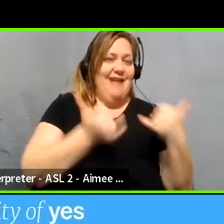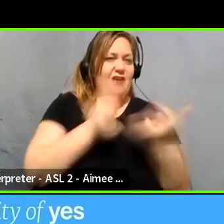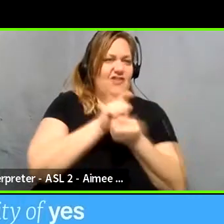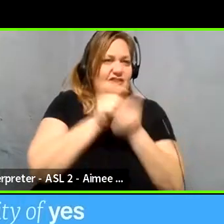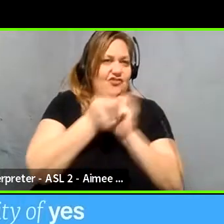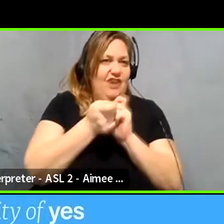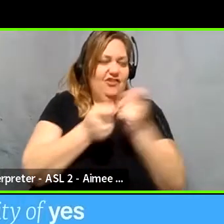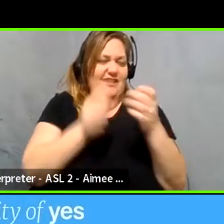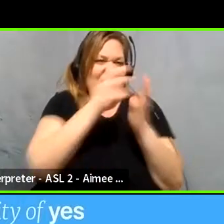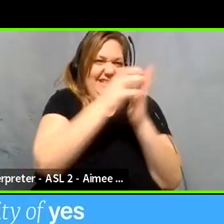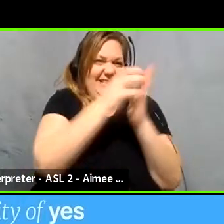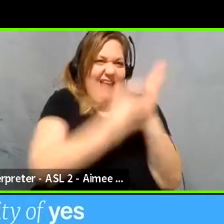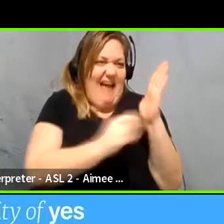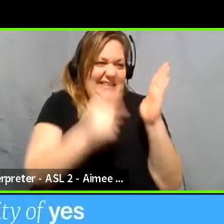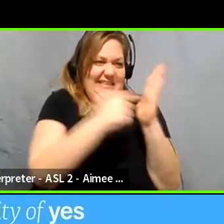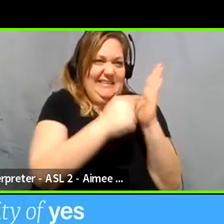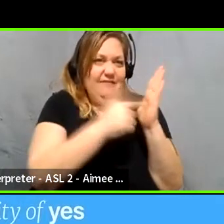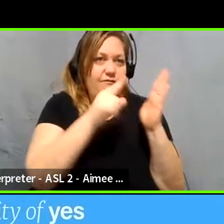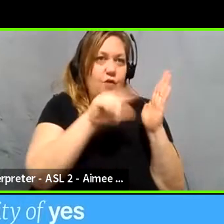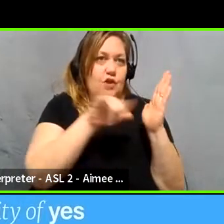the text for the zoning resolution.